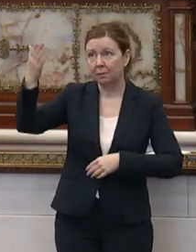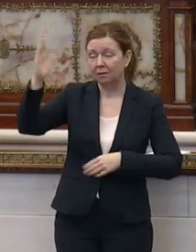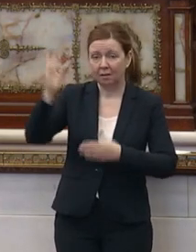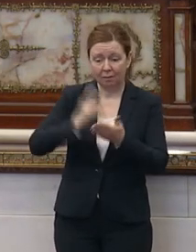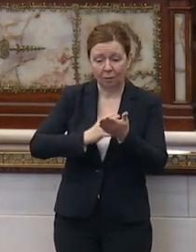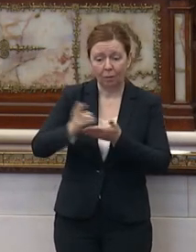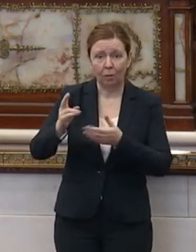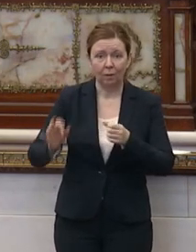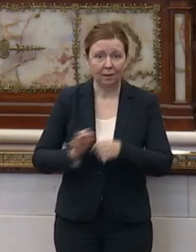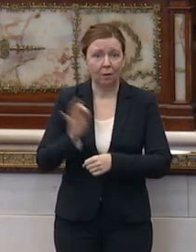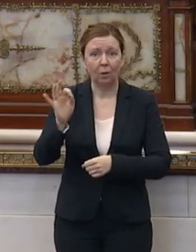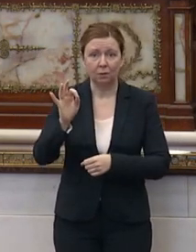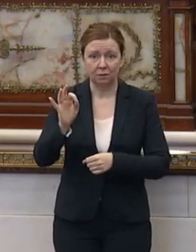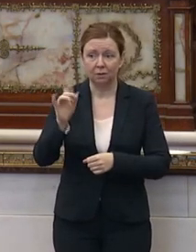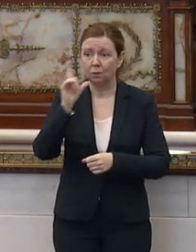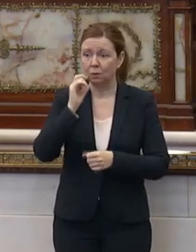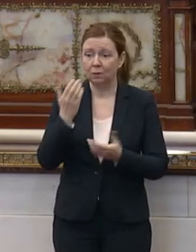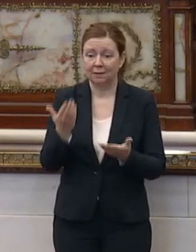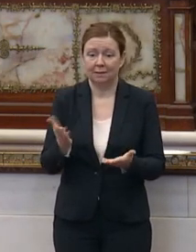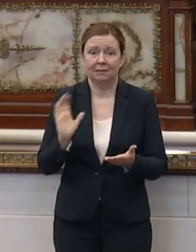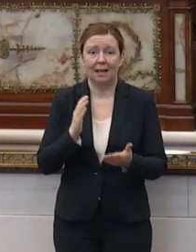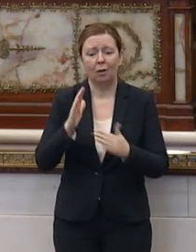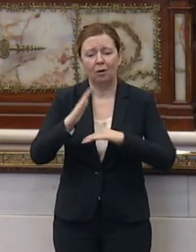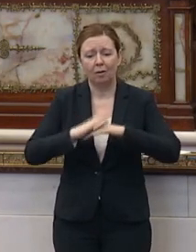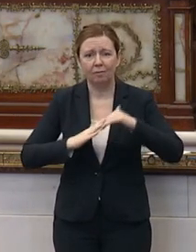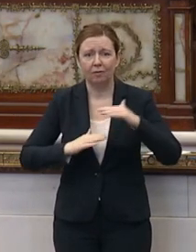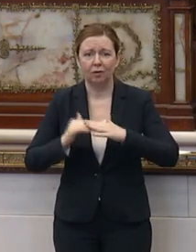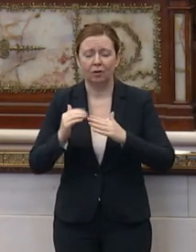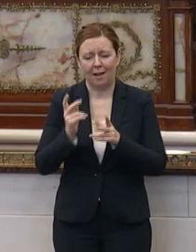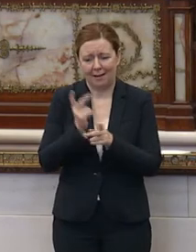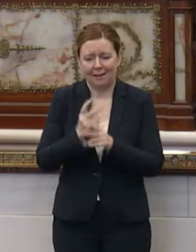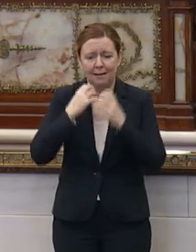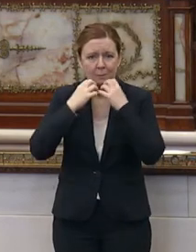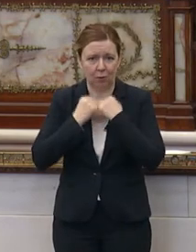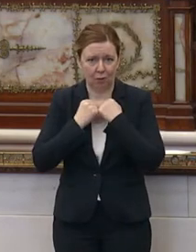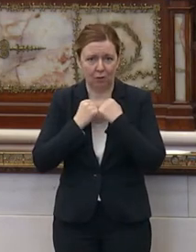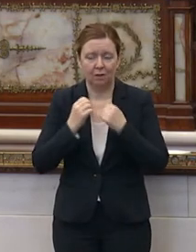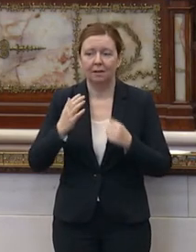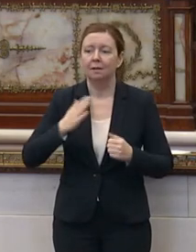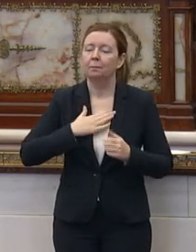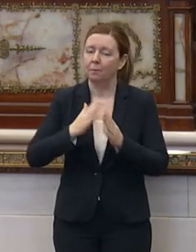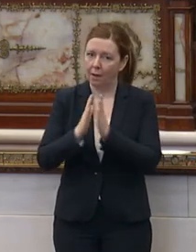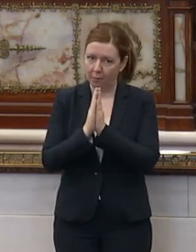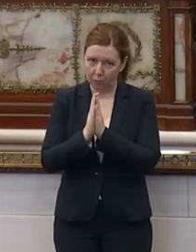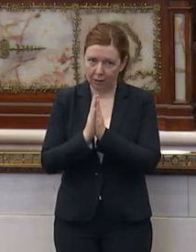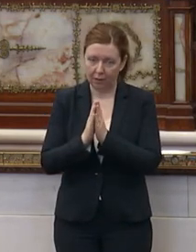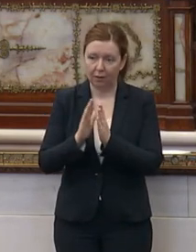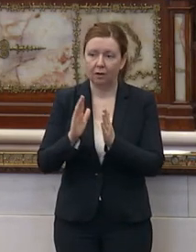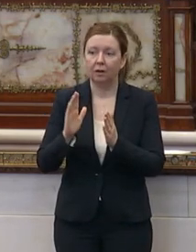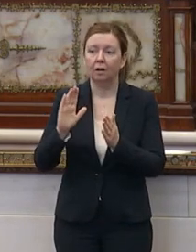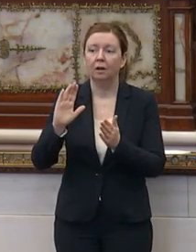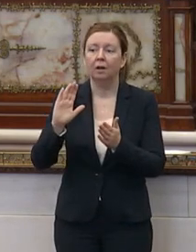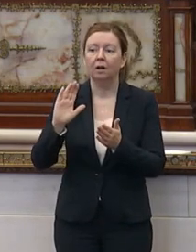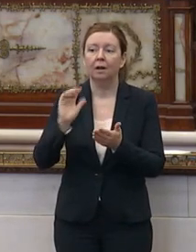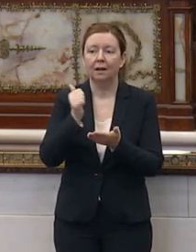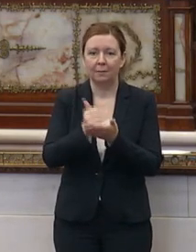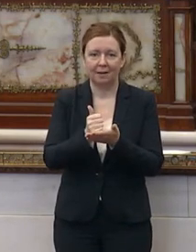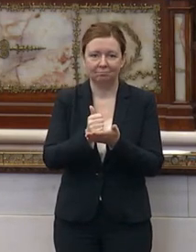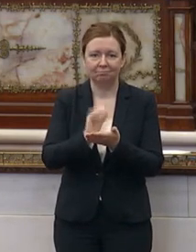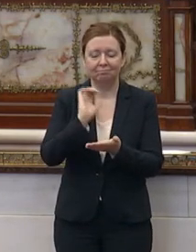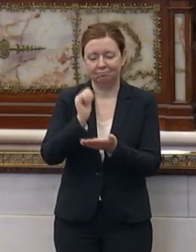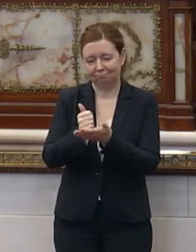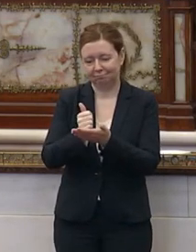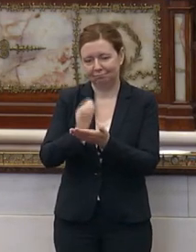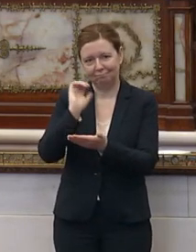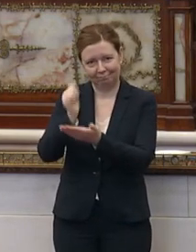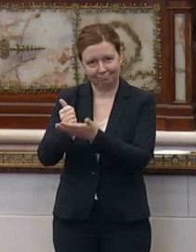the Holy Ghost, who is our comfort and keeper, is my prayer. Amen, amen,